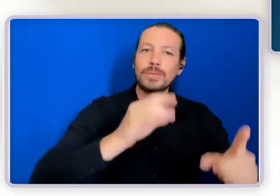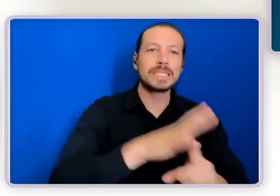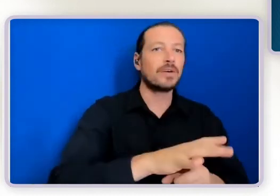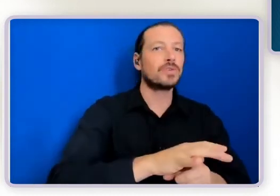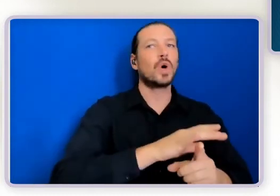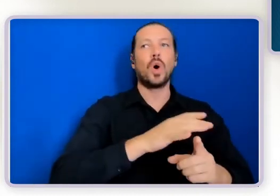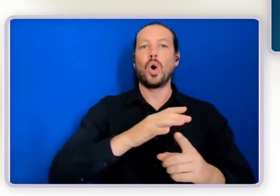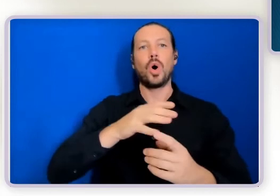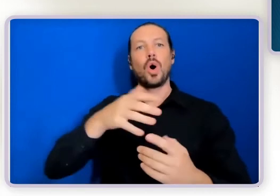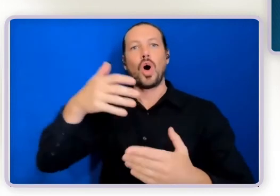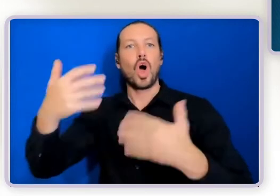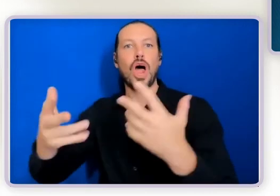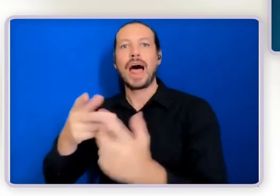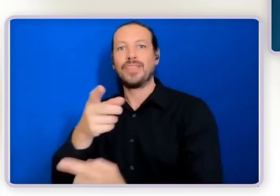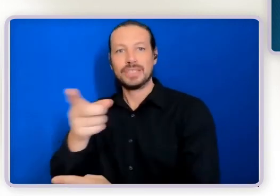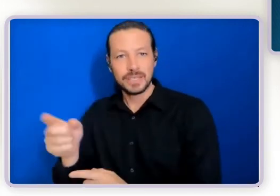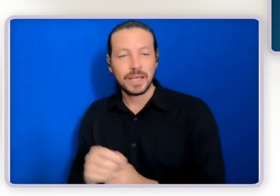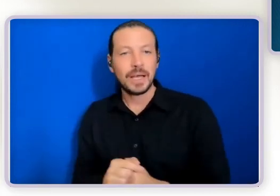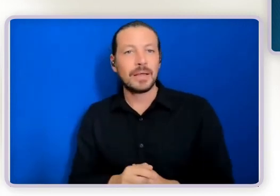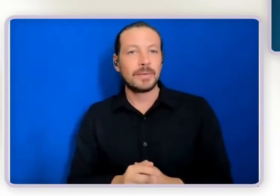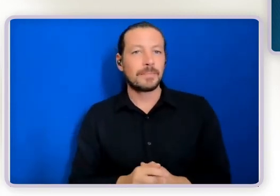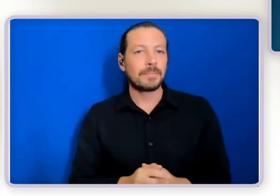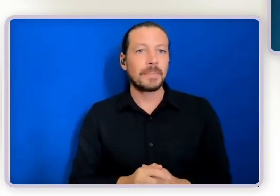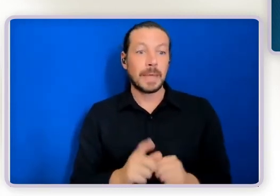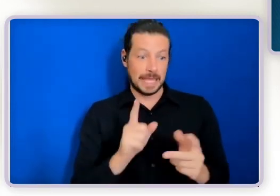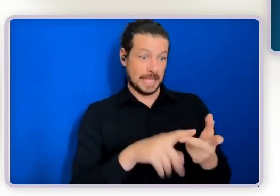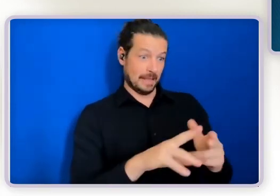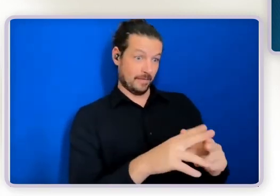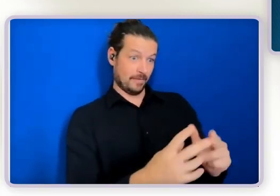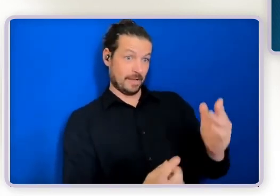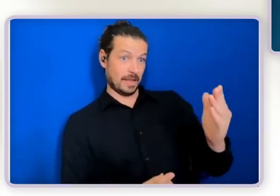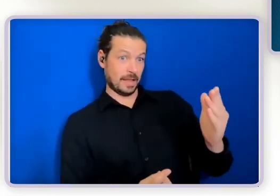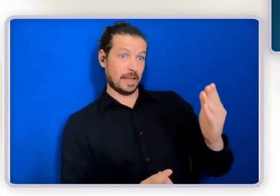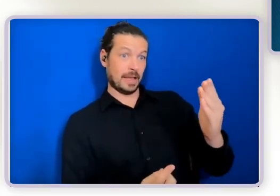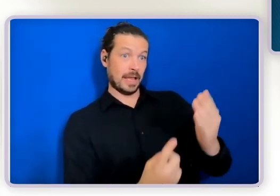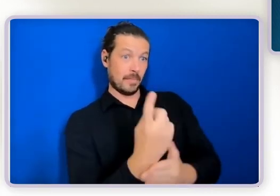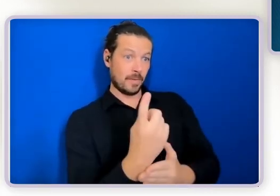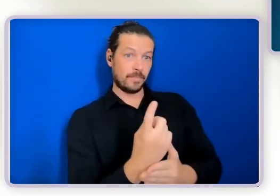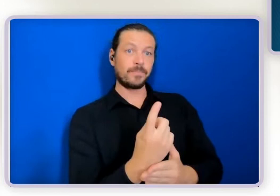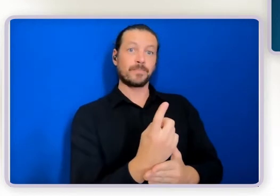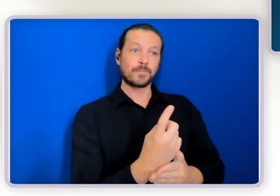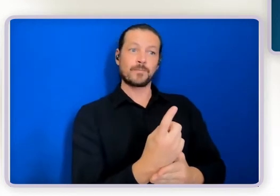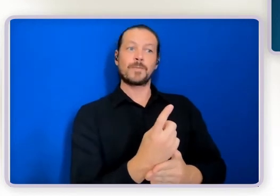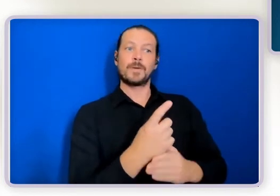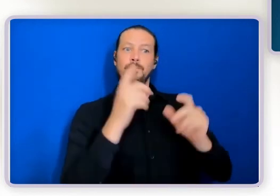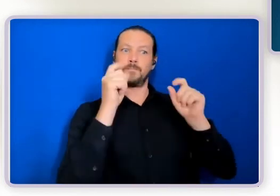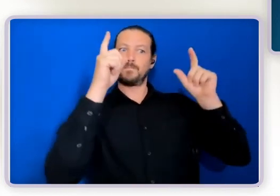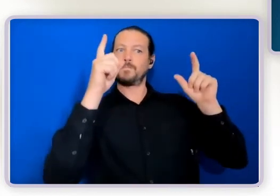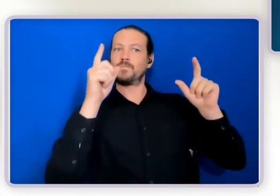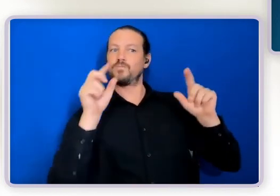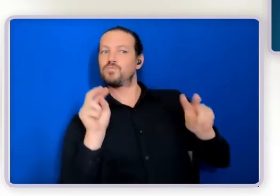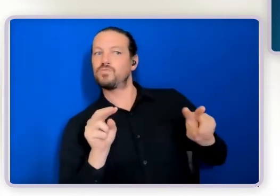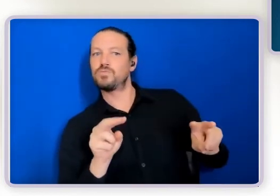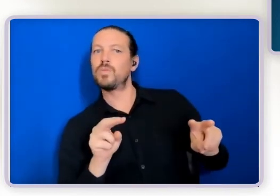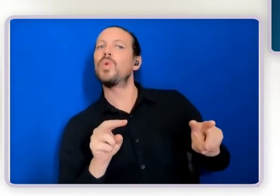on notice, and you know that the person that you're working with or providing services to has behaviours